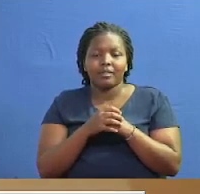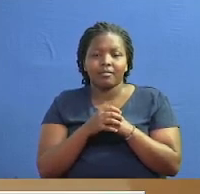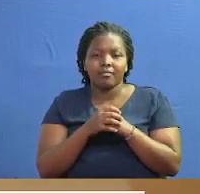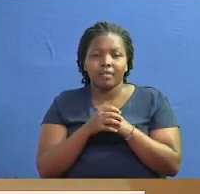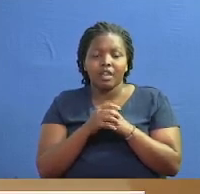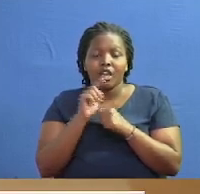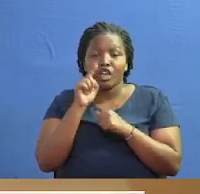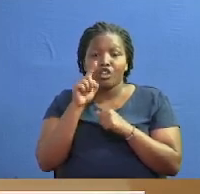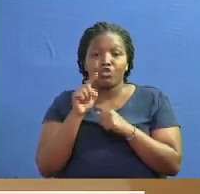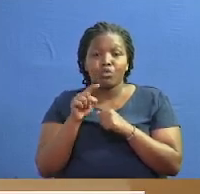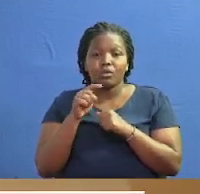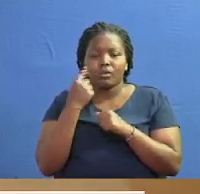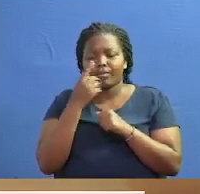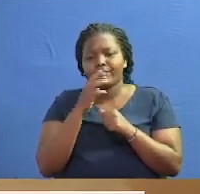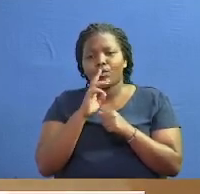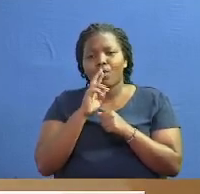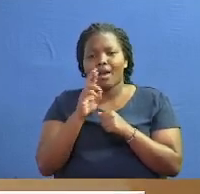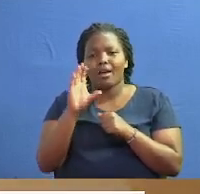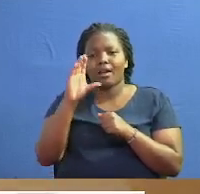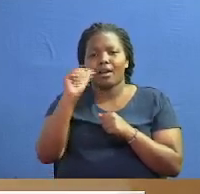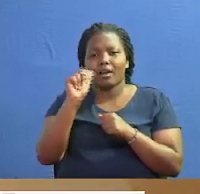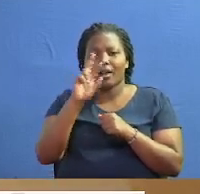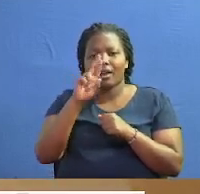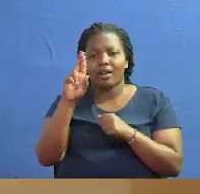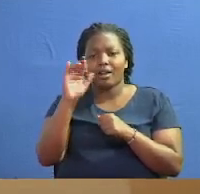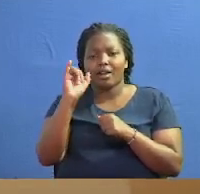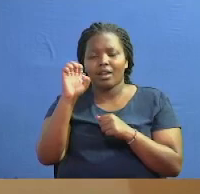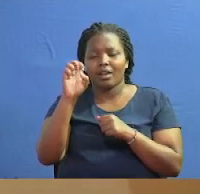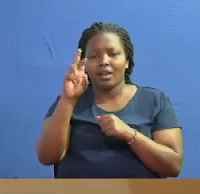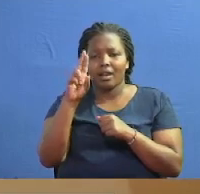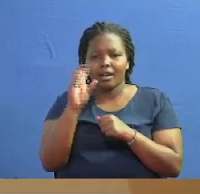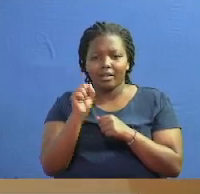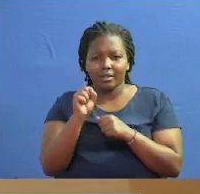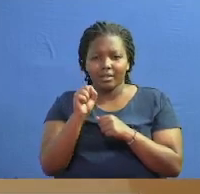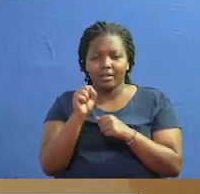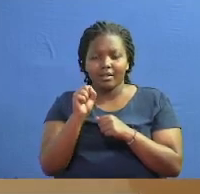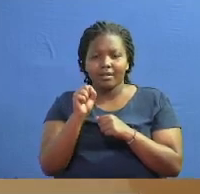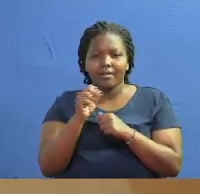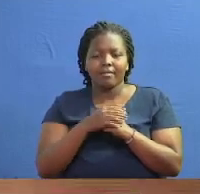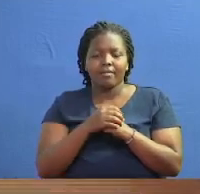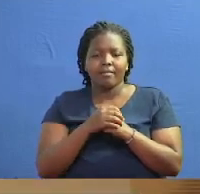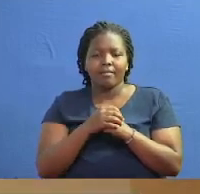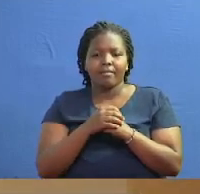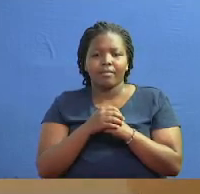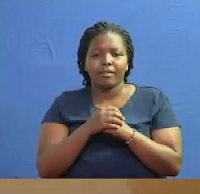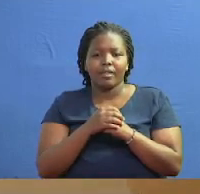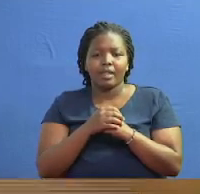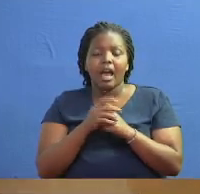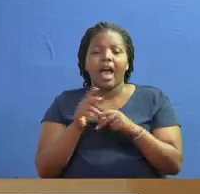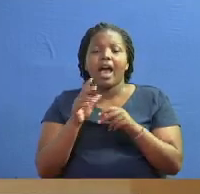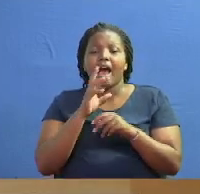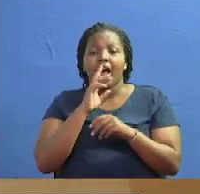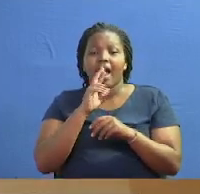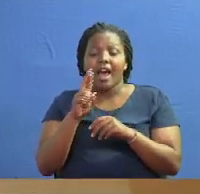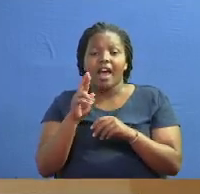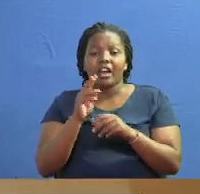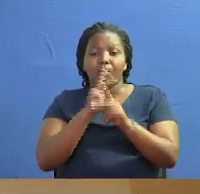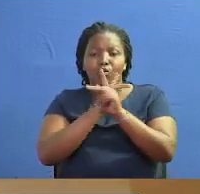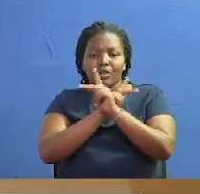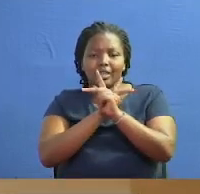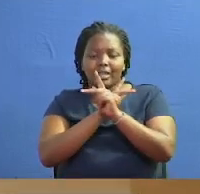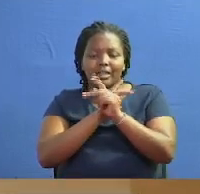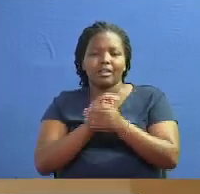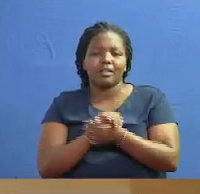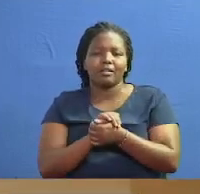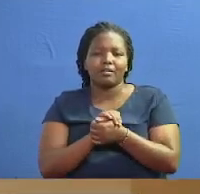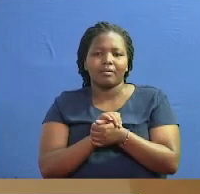are carriers or who have a single copy of the hemoglobin S are a bit protected according to research